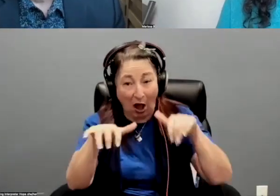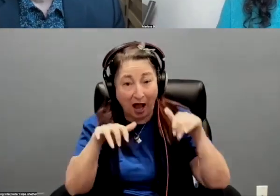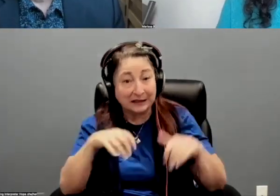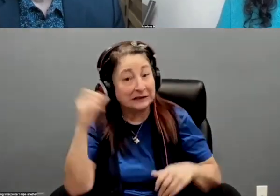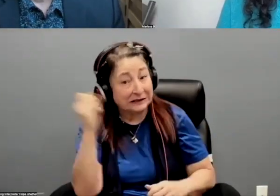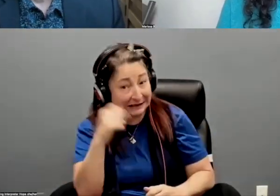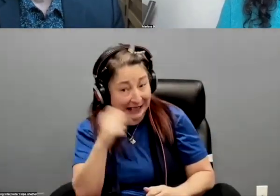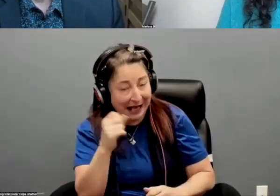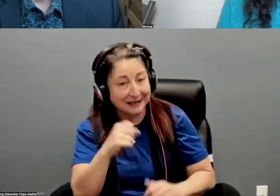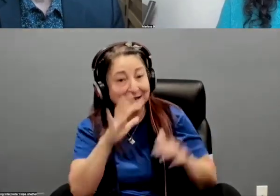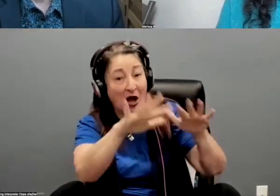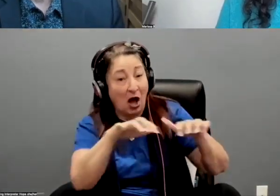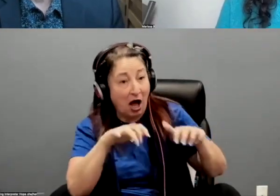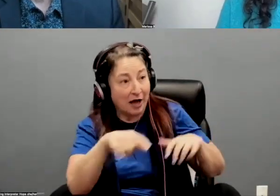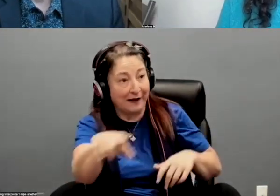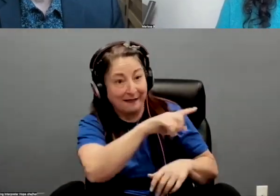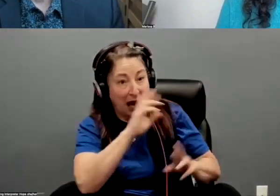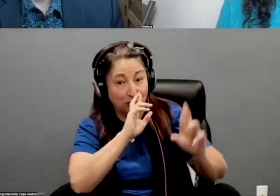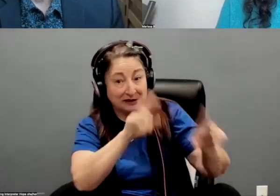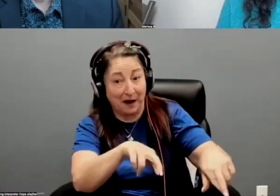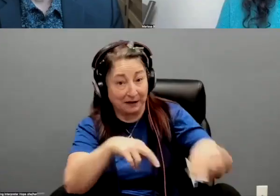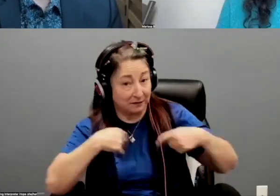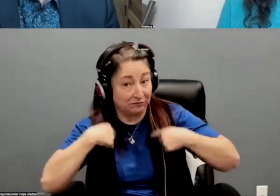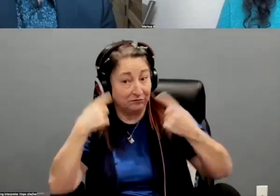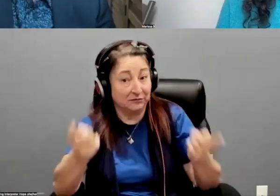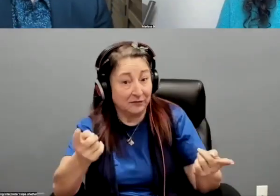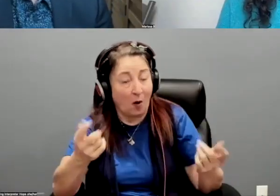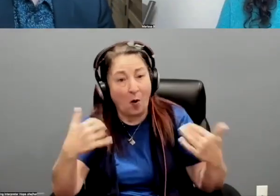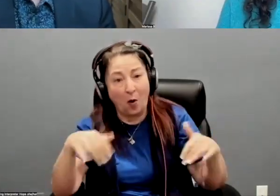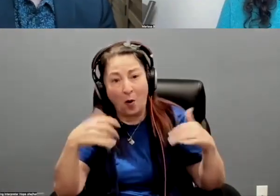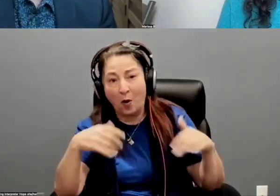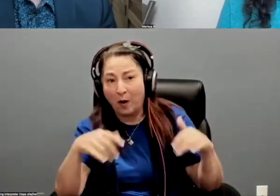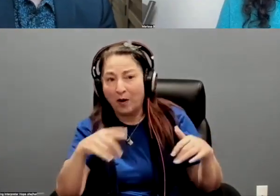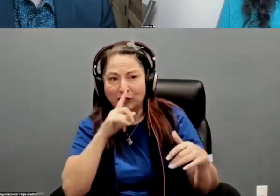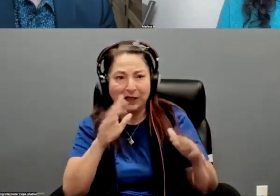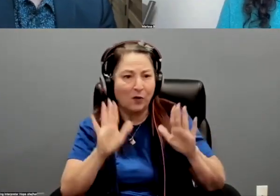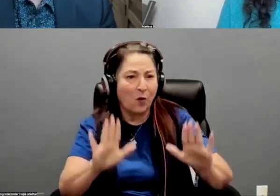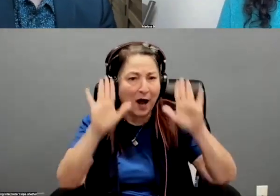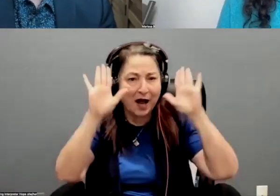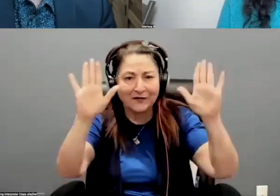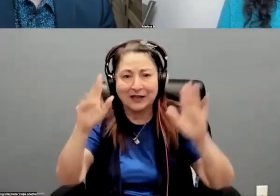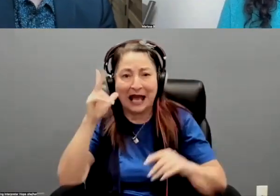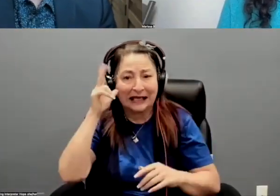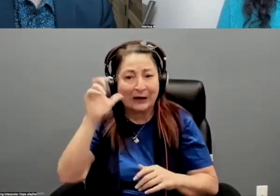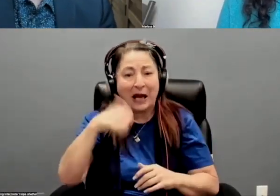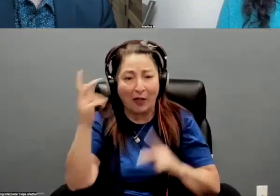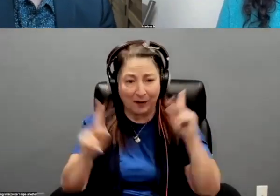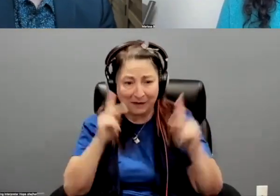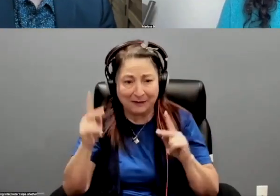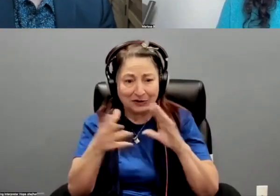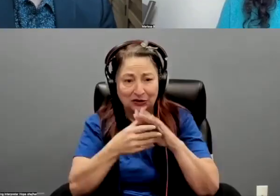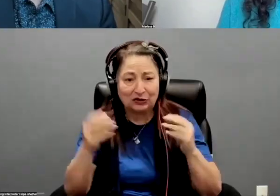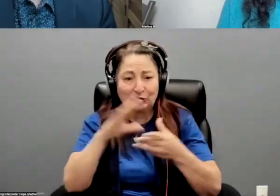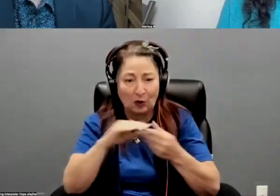I mean, the audience responses that we've received have just been so lovely, and just hearing other people's stories and their connections